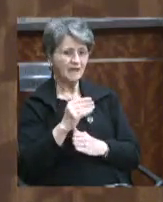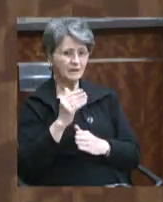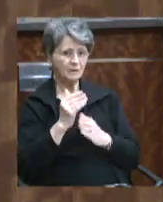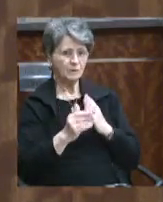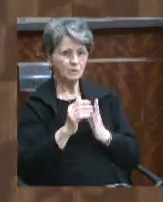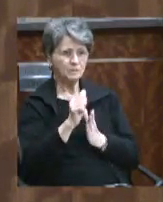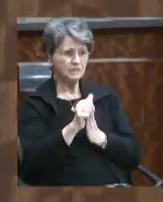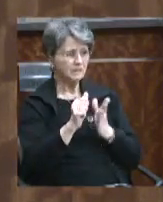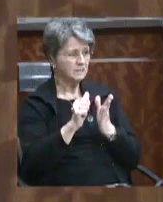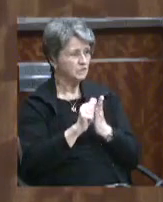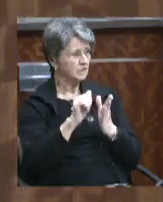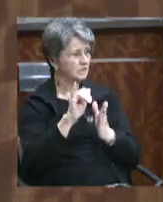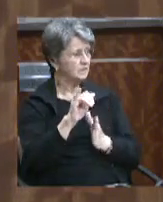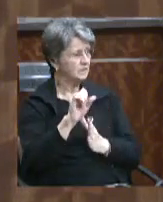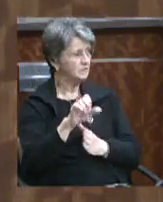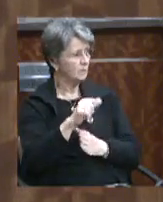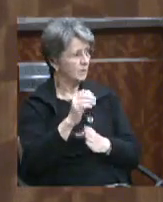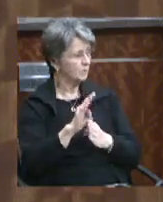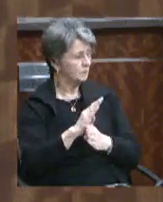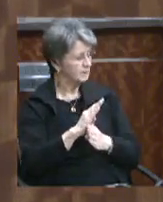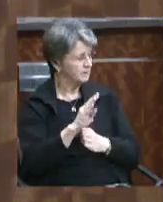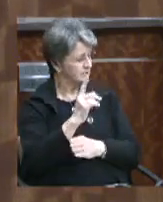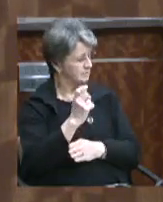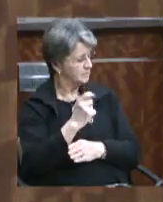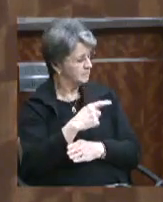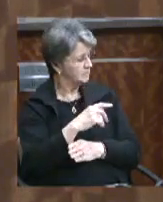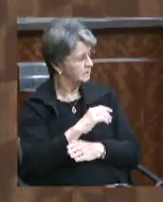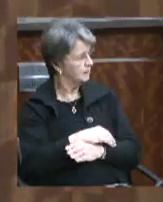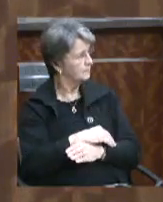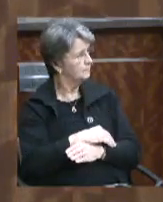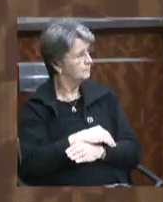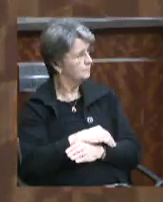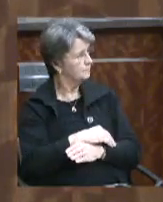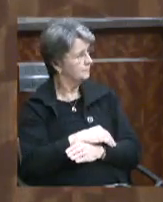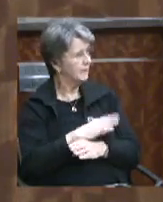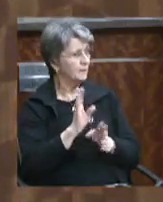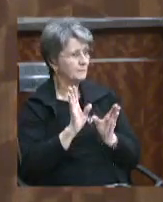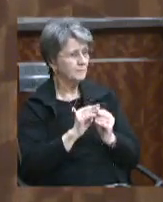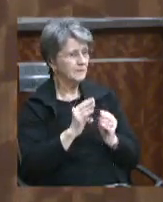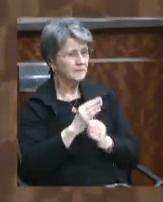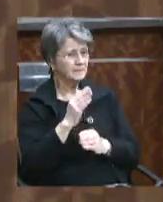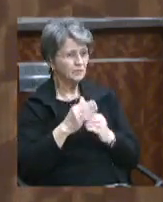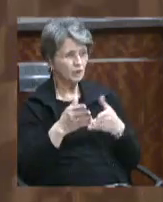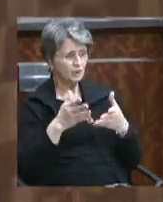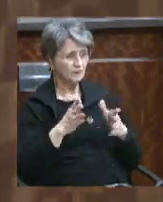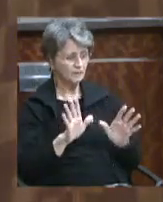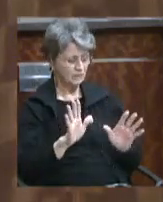agenda. Is there anything else to come before the council? Meeting's adjourned.